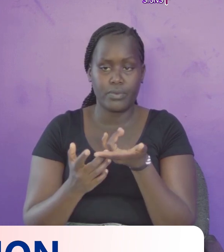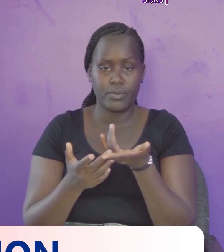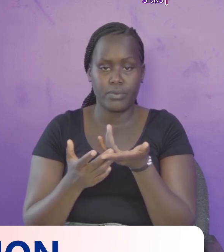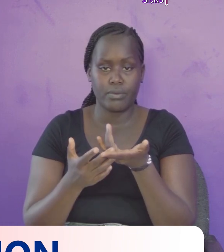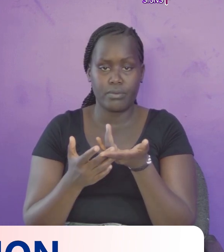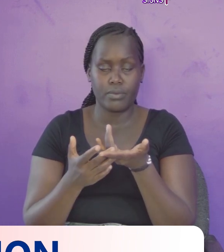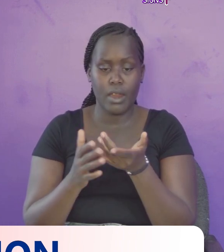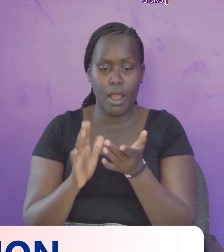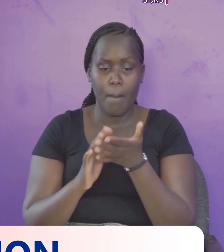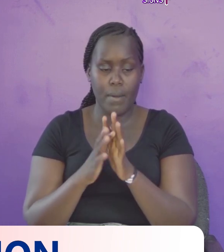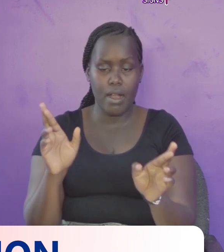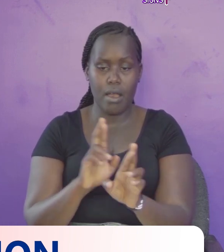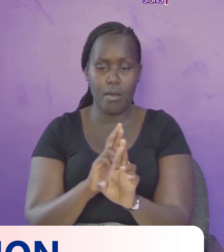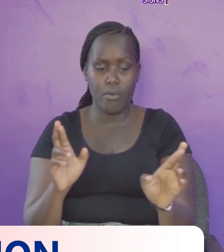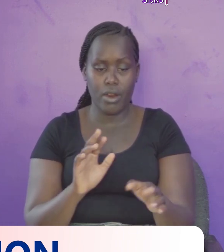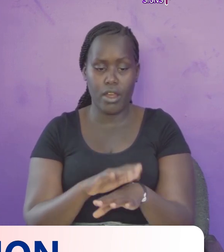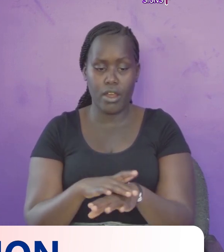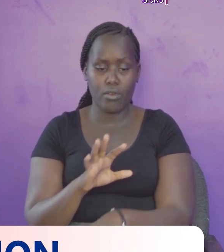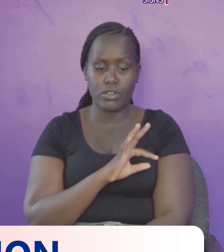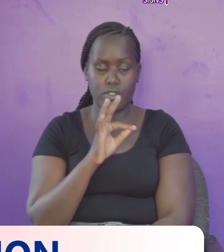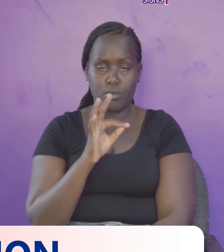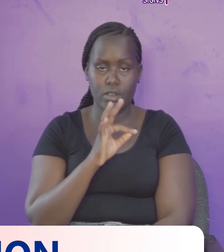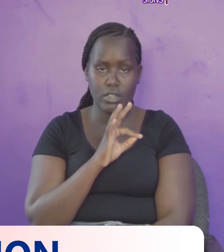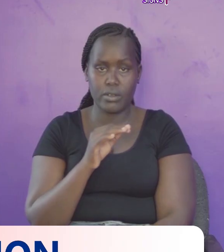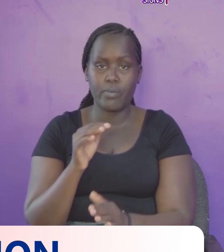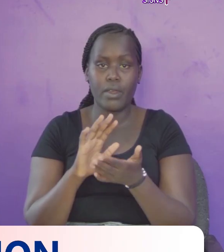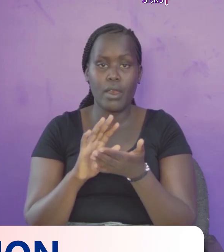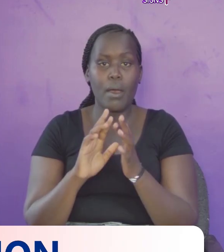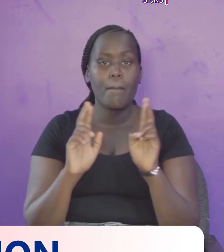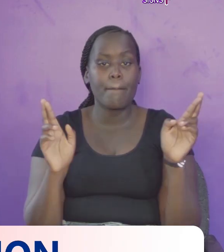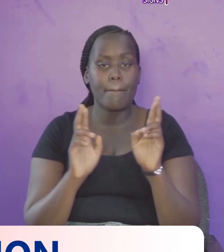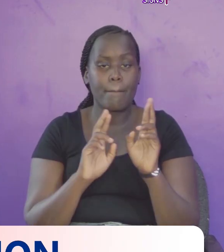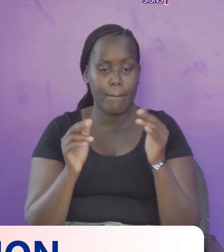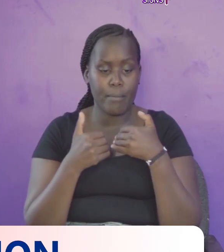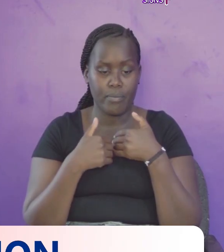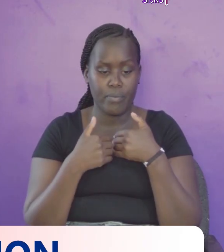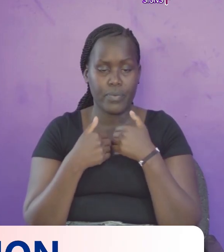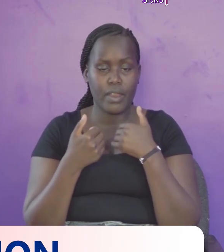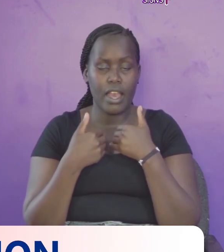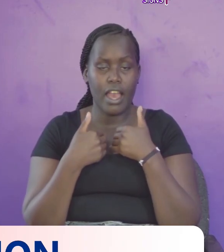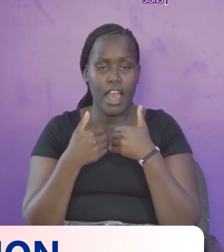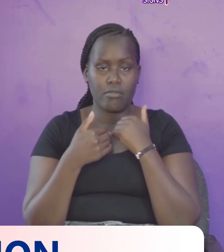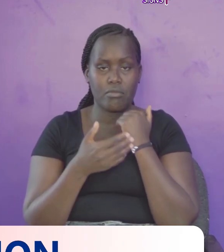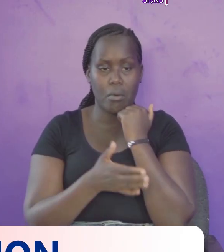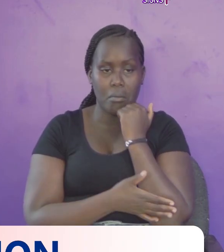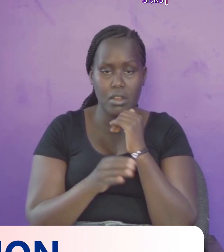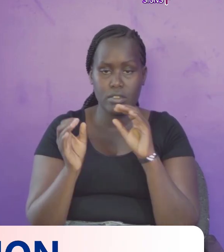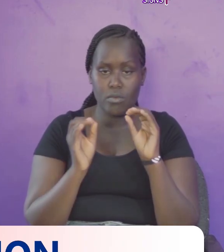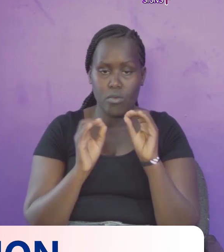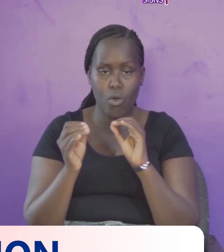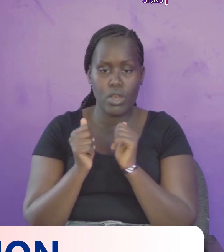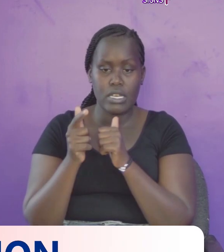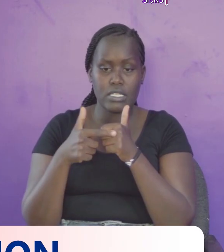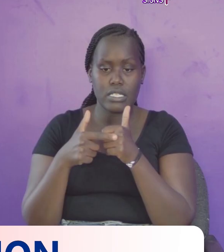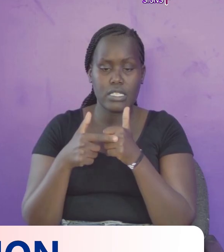belt. It is in good spirit. Tighten your belt. Hatuna ubaya. Ni 16 days of activism, and we have to